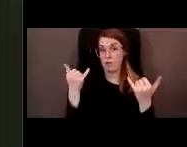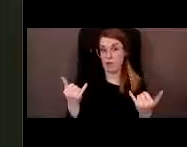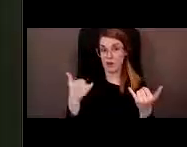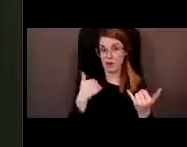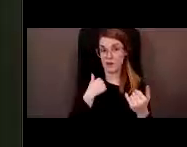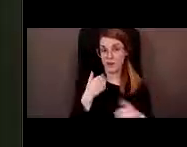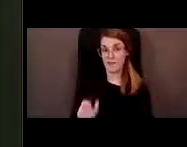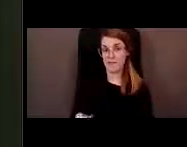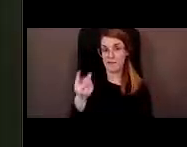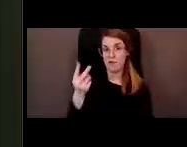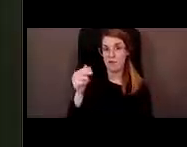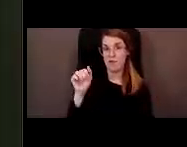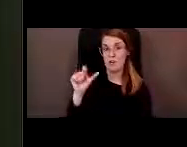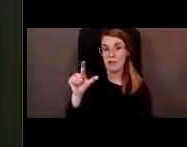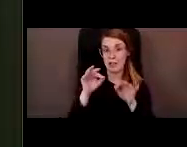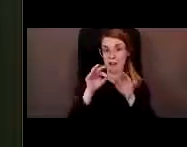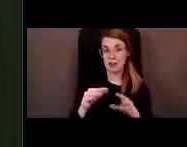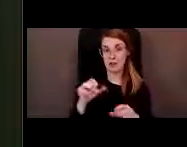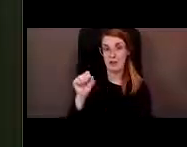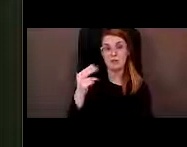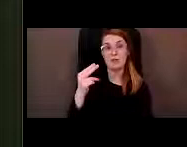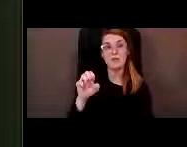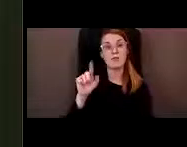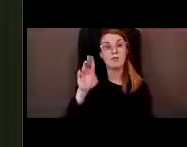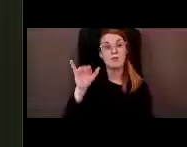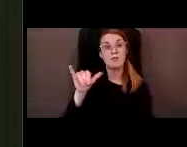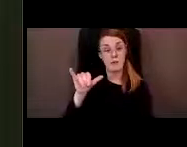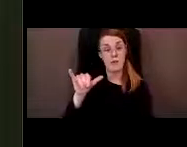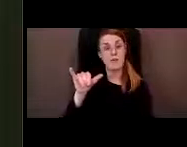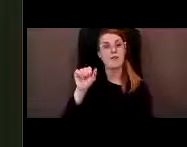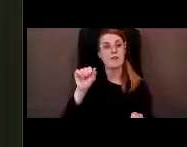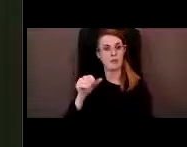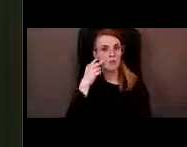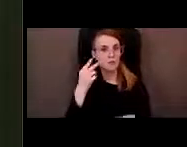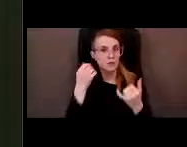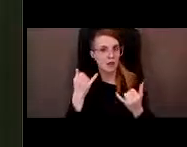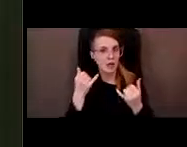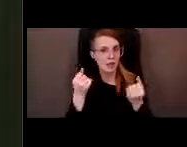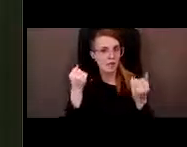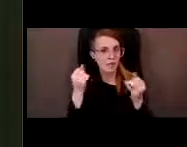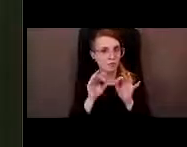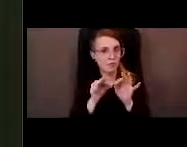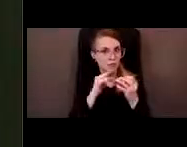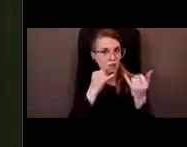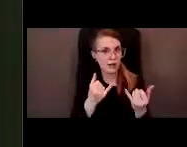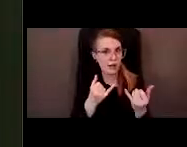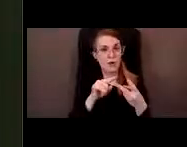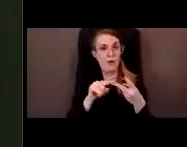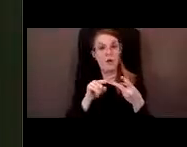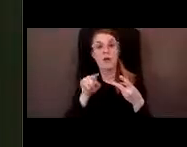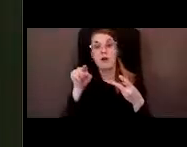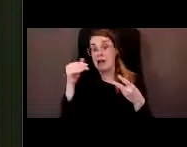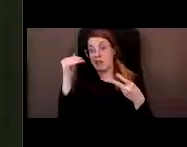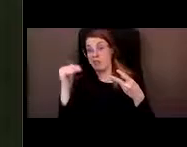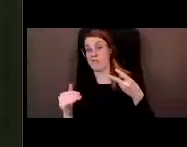2 ASL interpreters, Shelby, that you can see interpreting now in the menu of attendees,